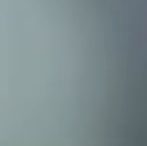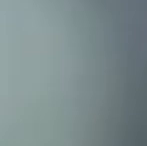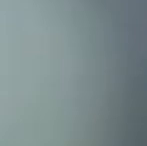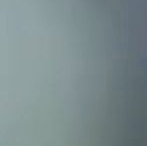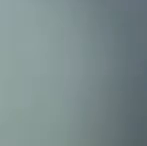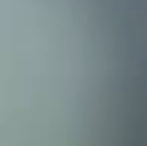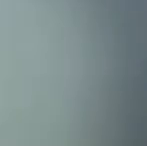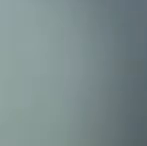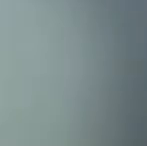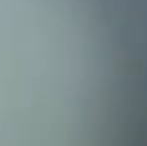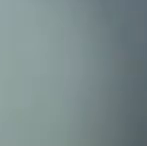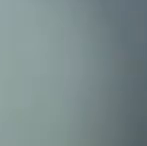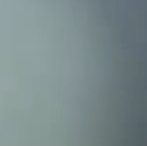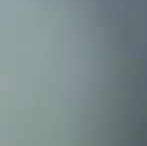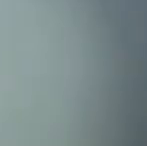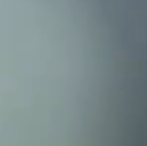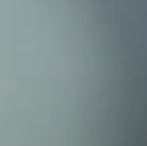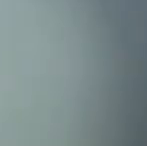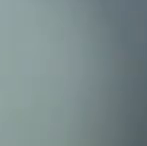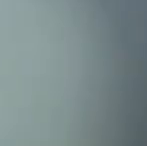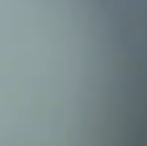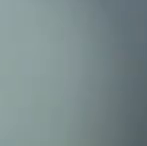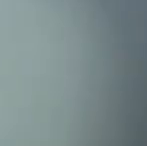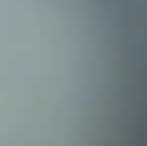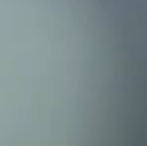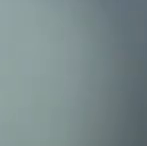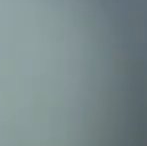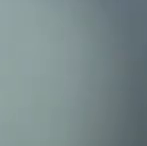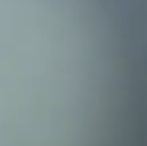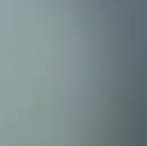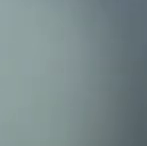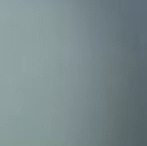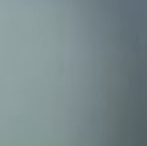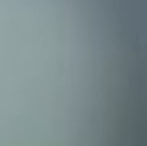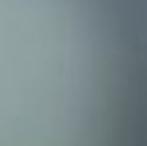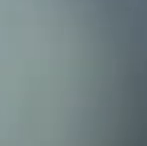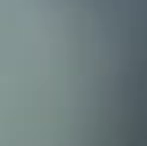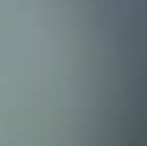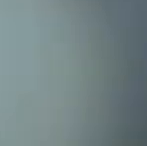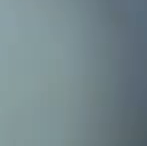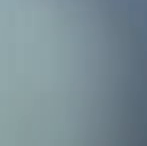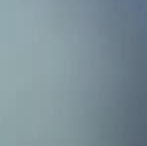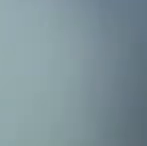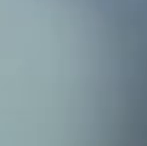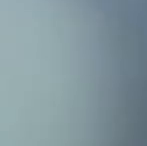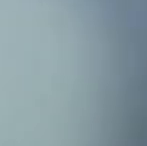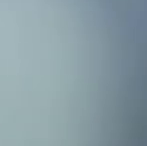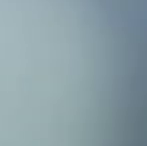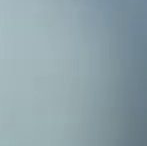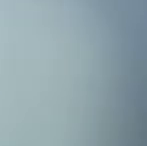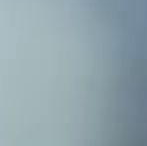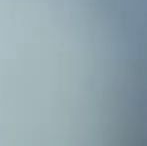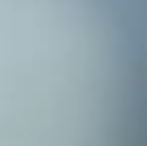bee ecologist. So what an incredible combination of skills and knowledge. She's also a fantastic writer